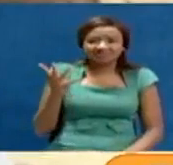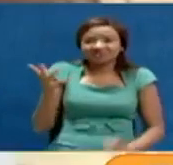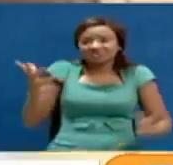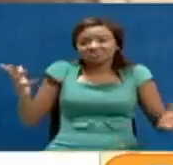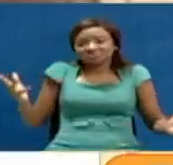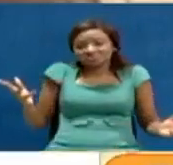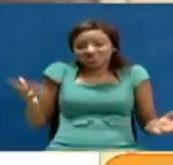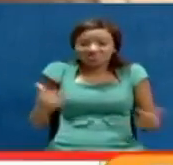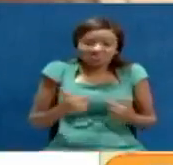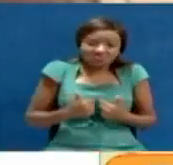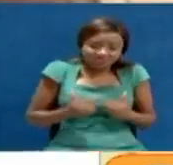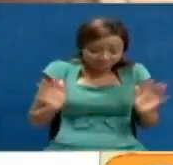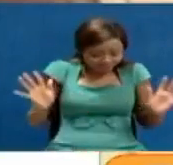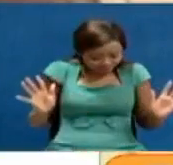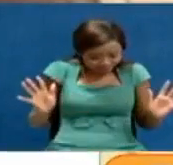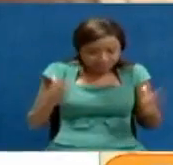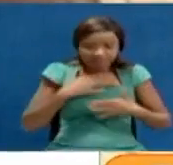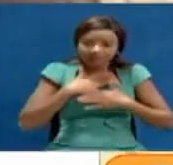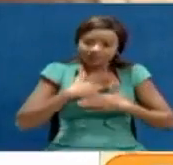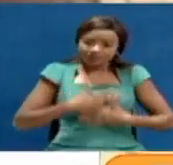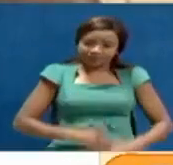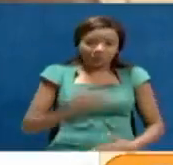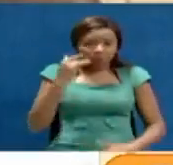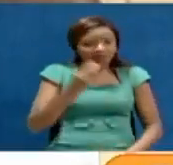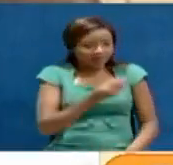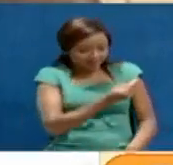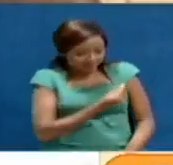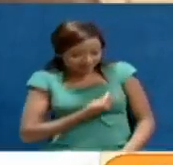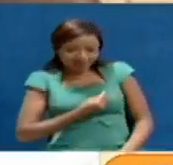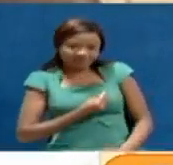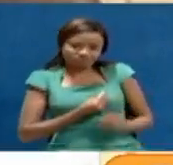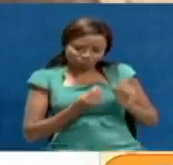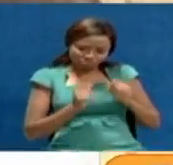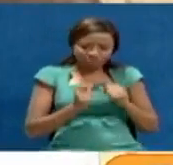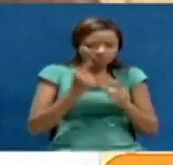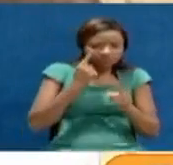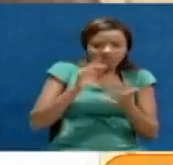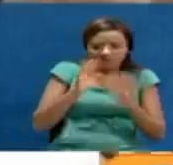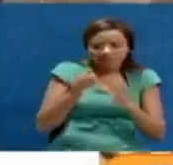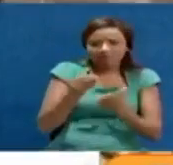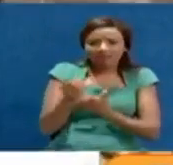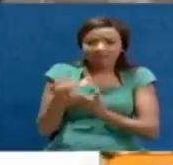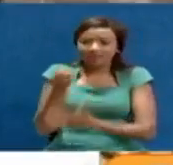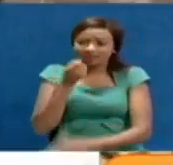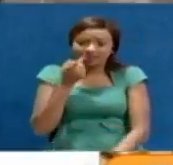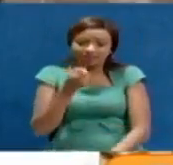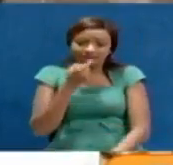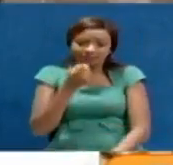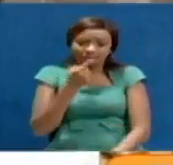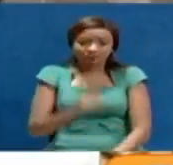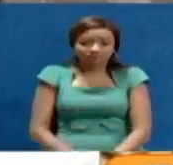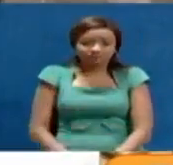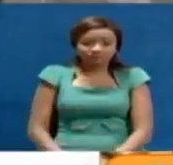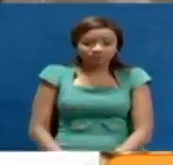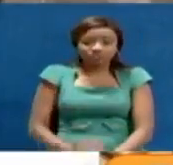mimi nimesema ni afueni kwa sababu mtu akipata kitu kidogo anaweza kugharimika nao kwa upande wa matibabu.